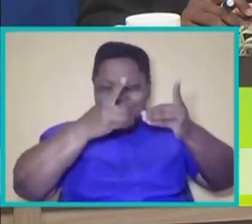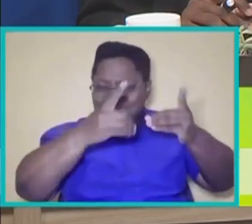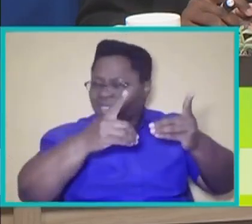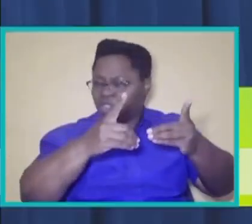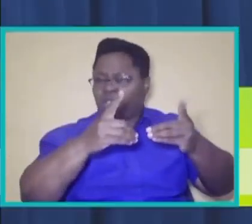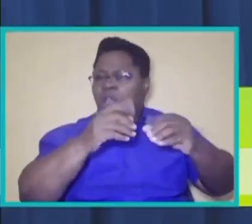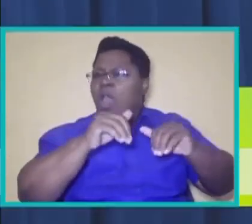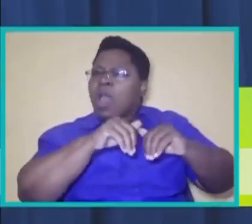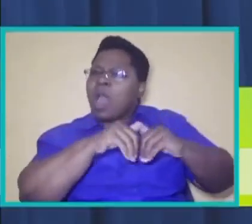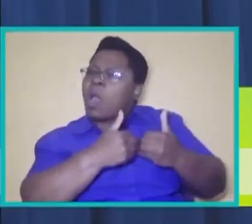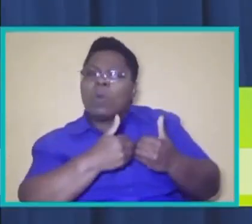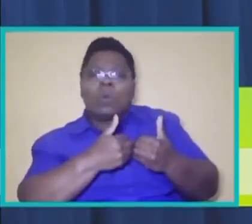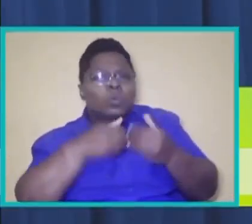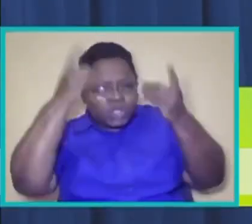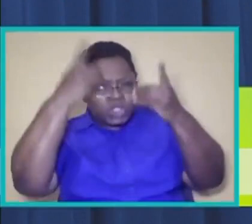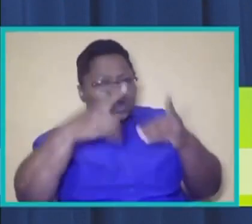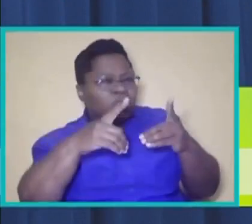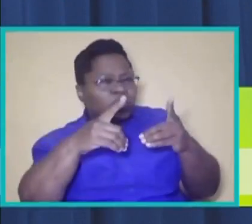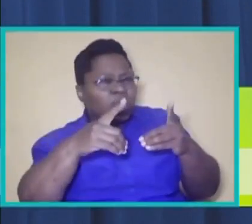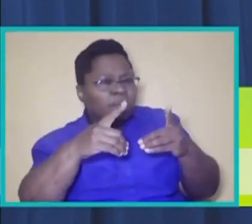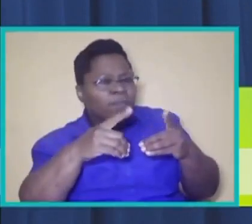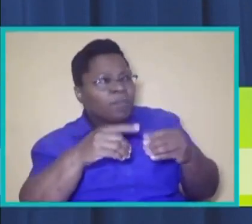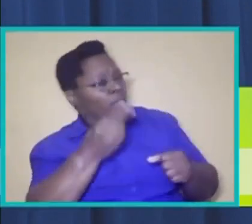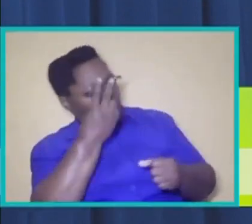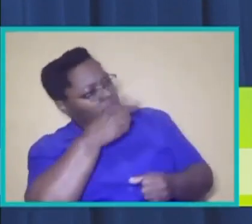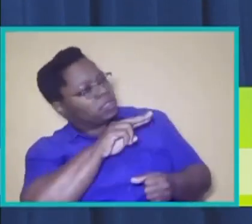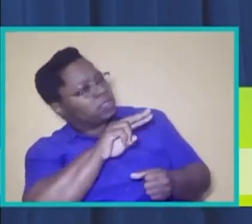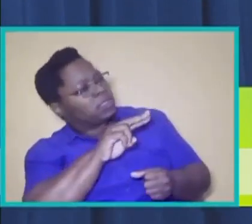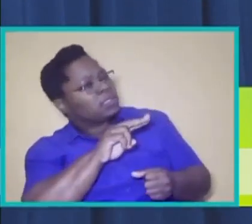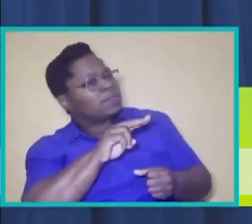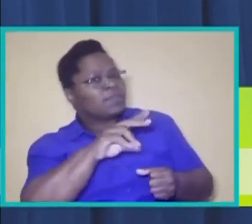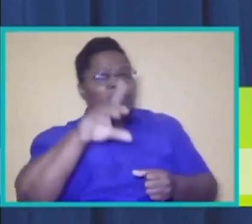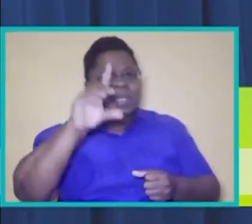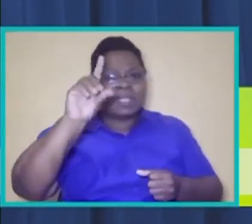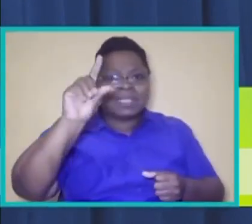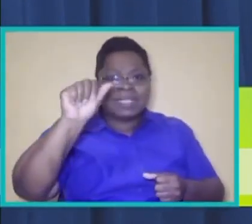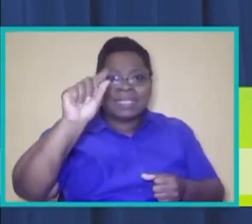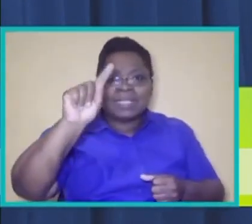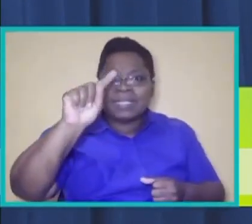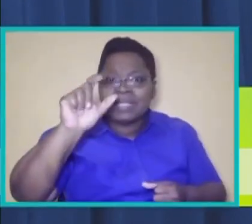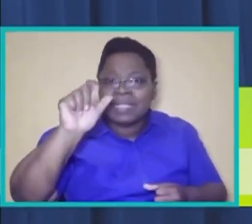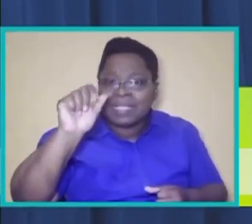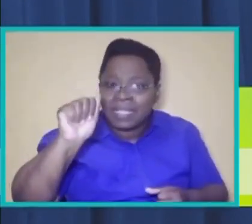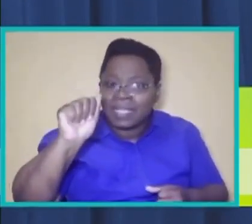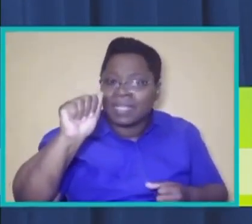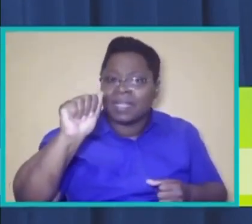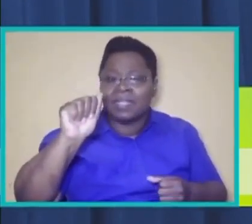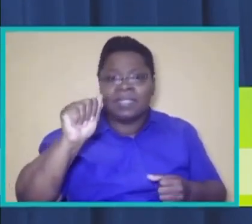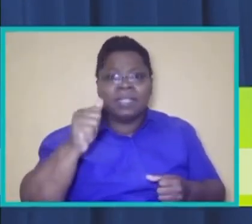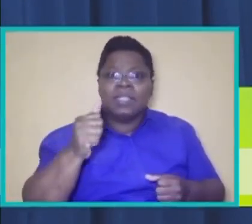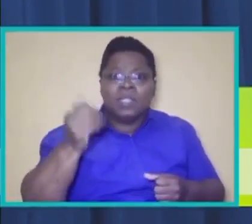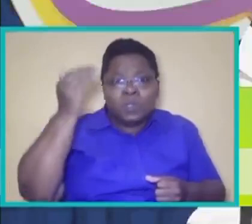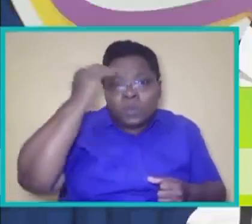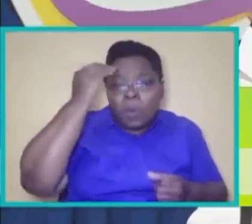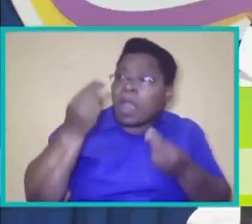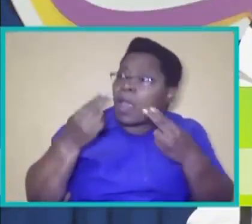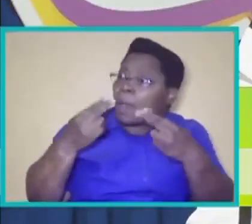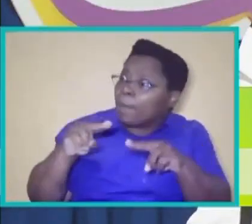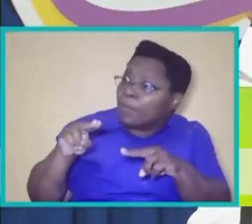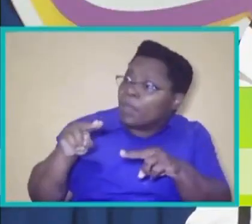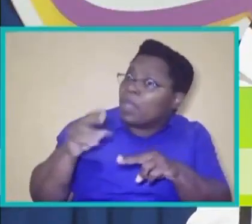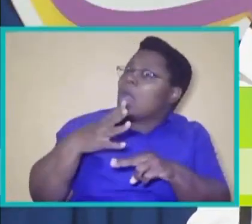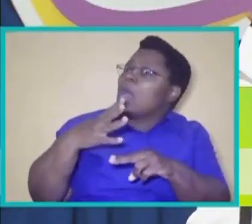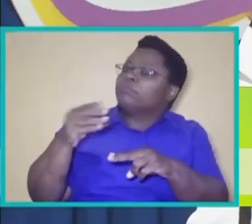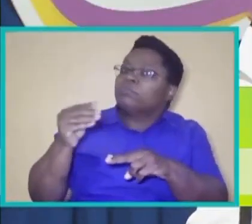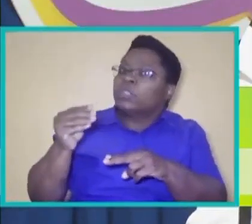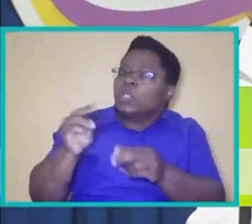inform what we're doing. Use of data creates cognitive dissonance, which is the root of change. In other